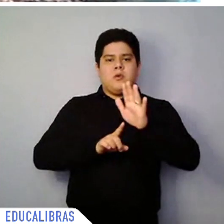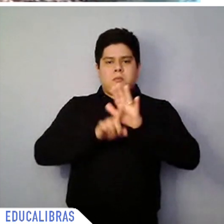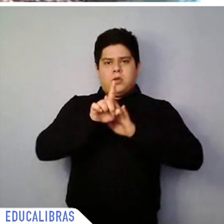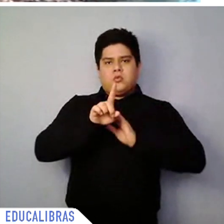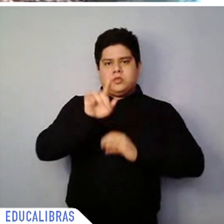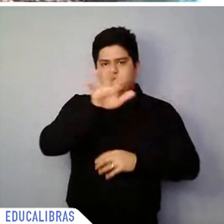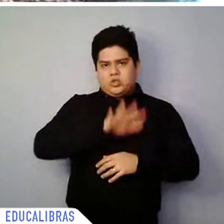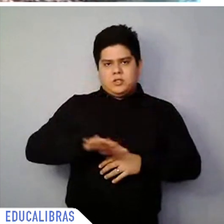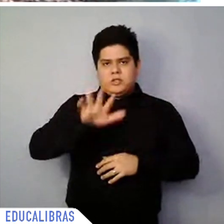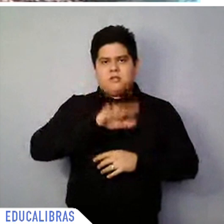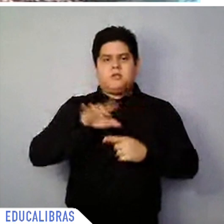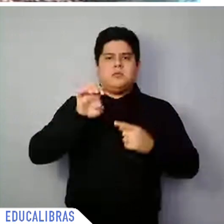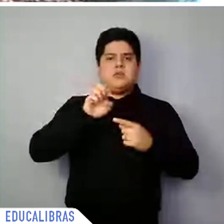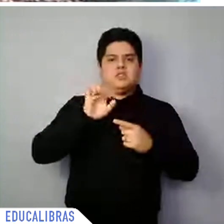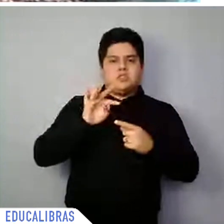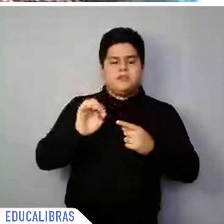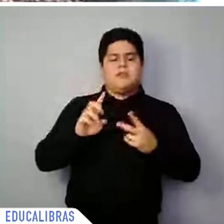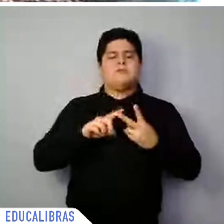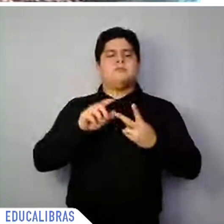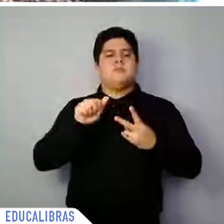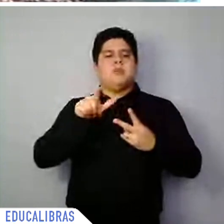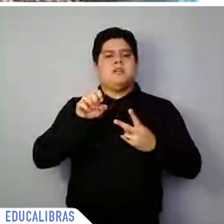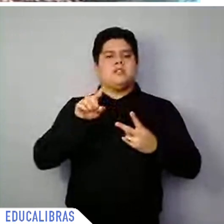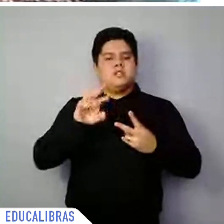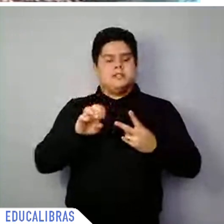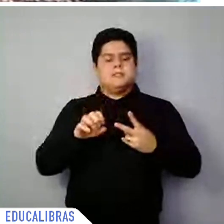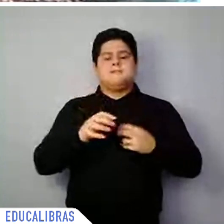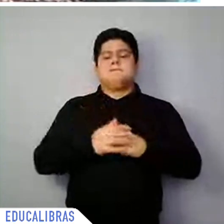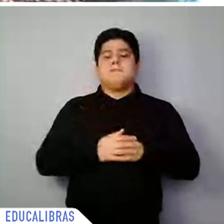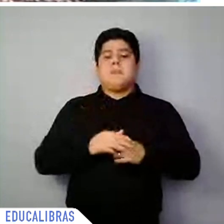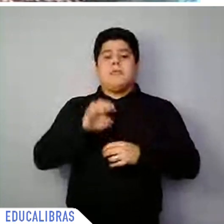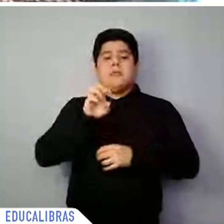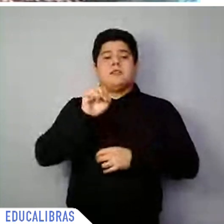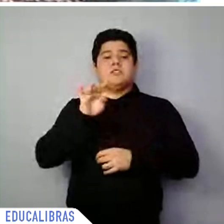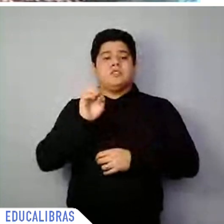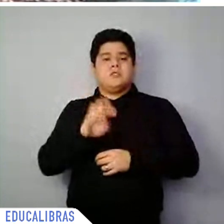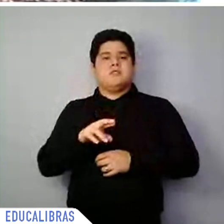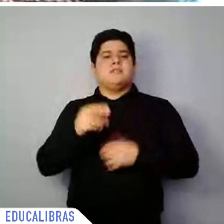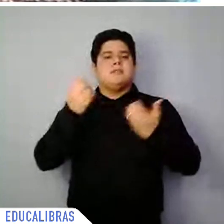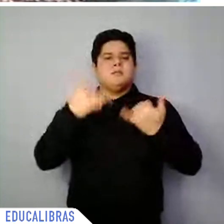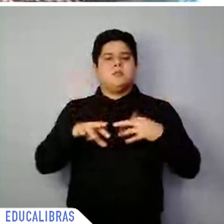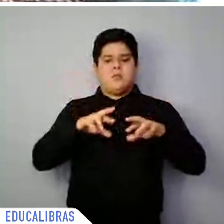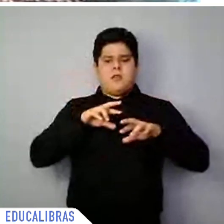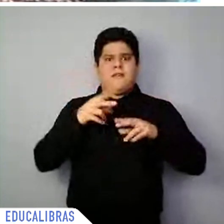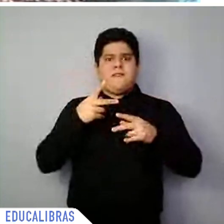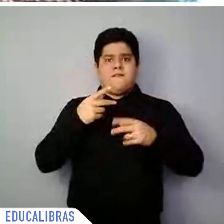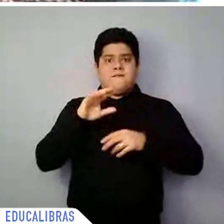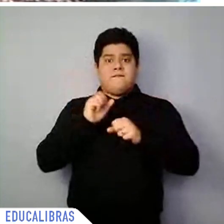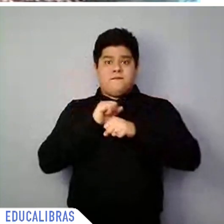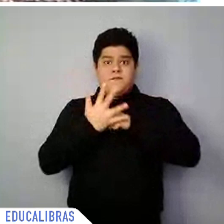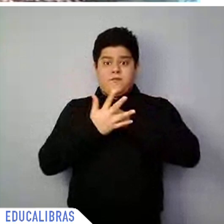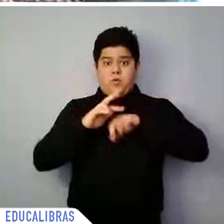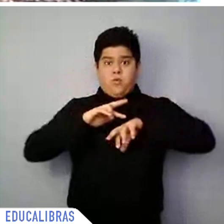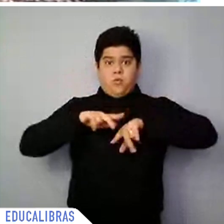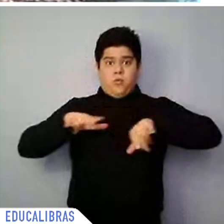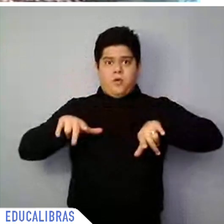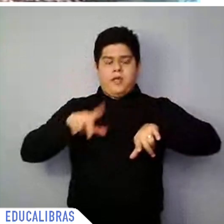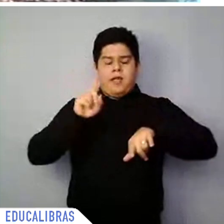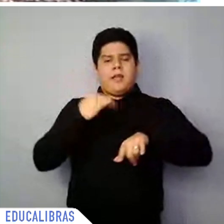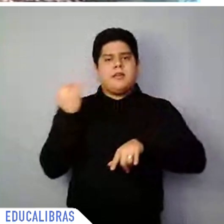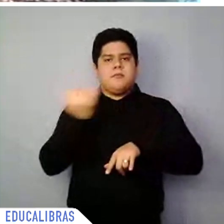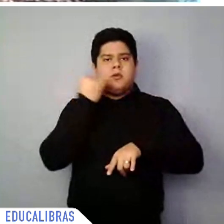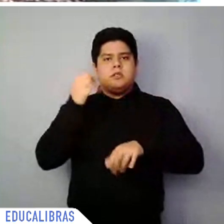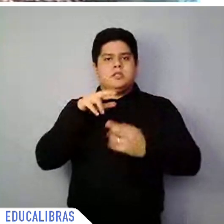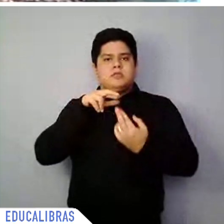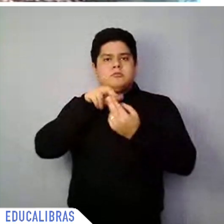We are heading towards a pathway with one line of thought. Esther was